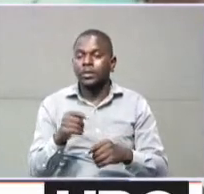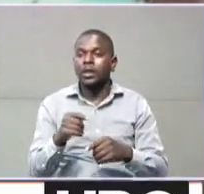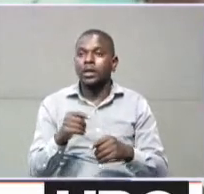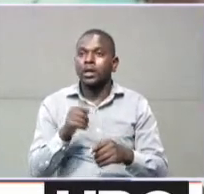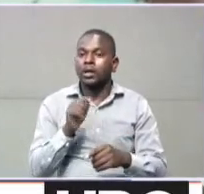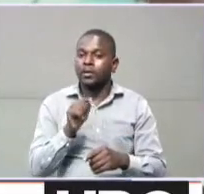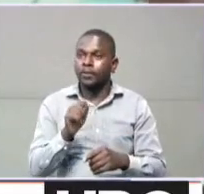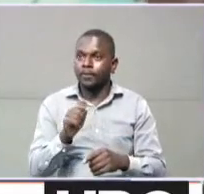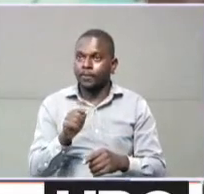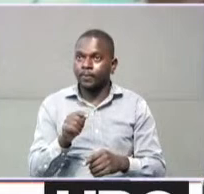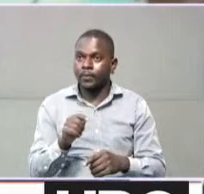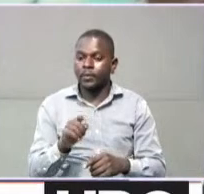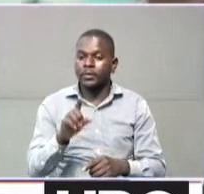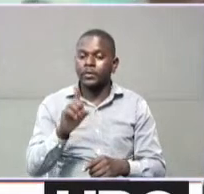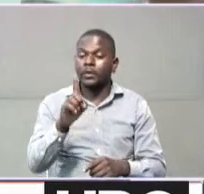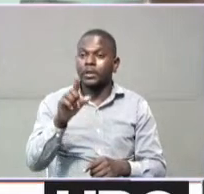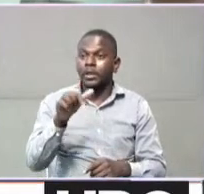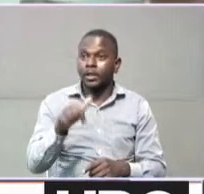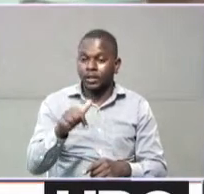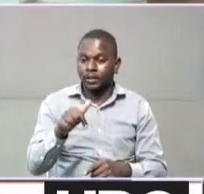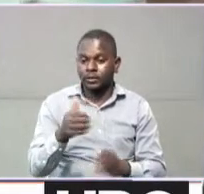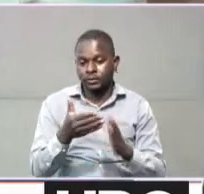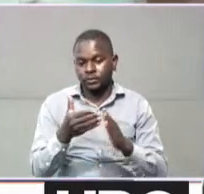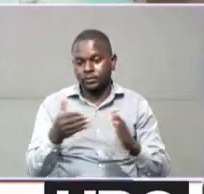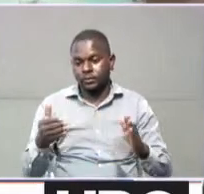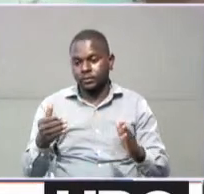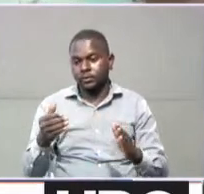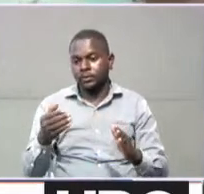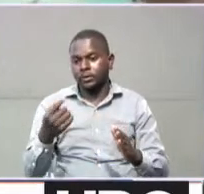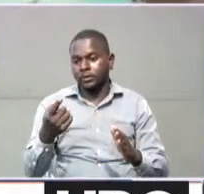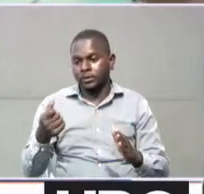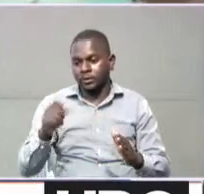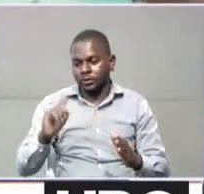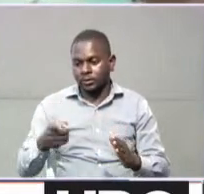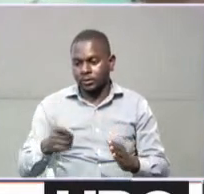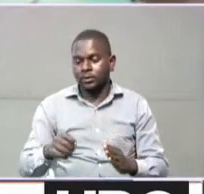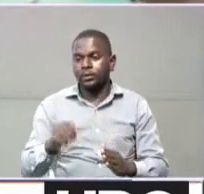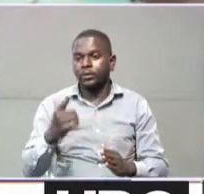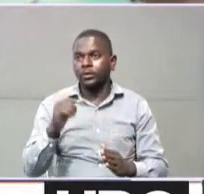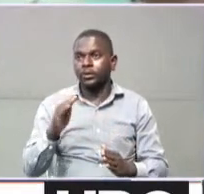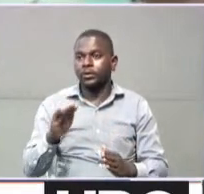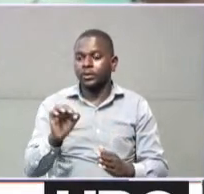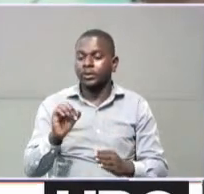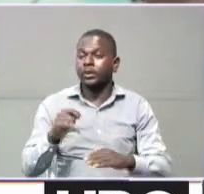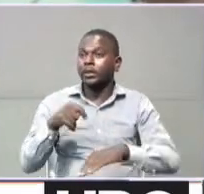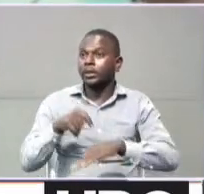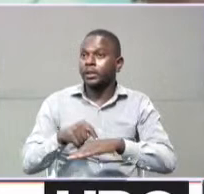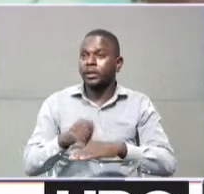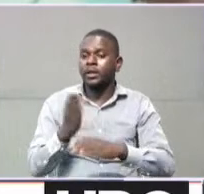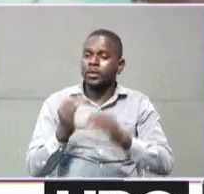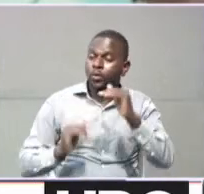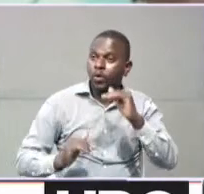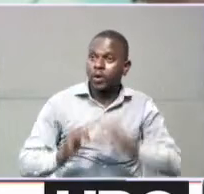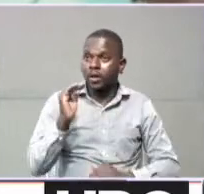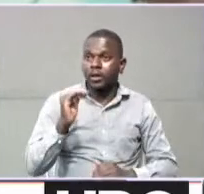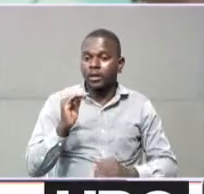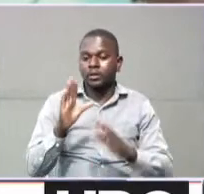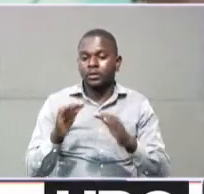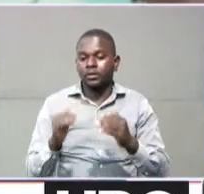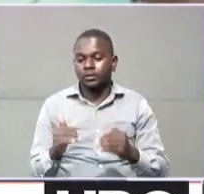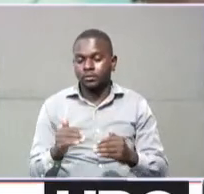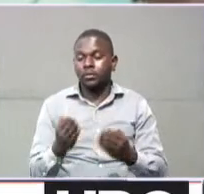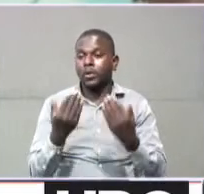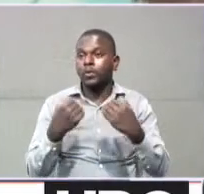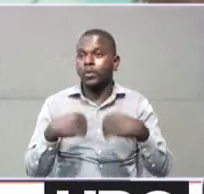be 17 to 16 103 times far more higher than the